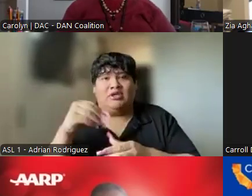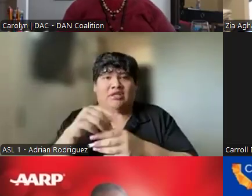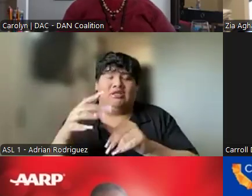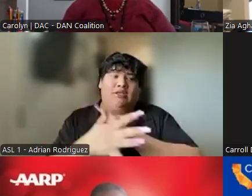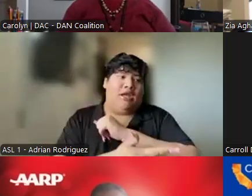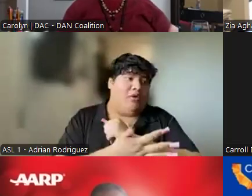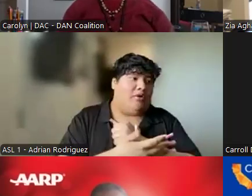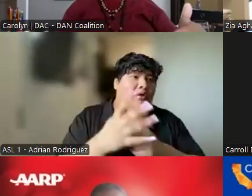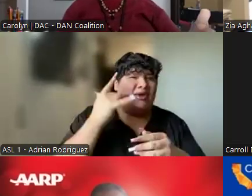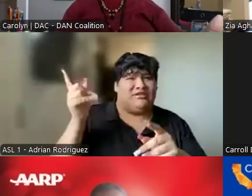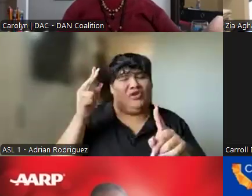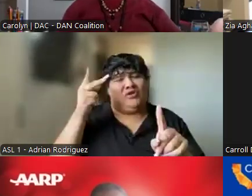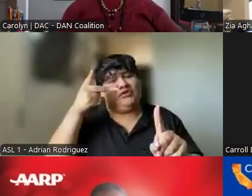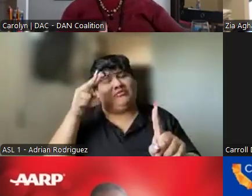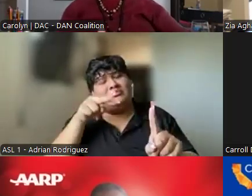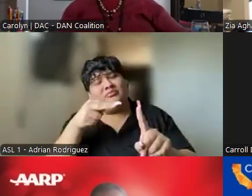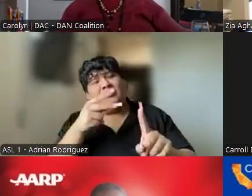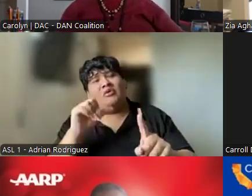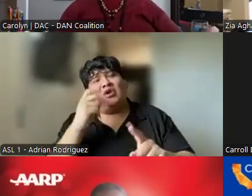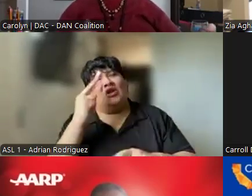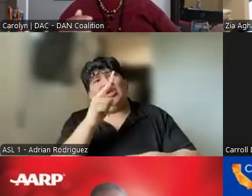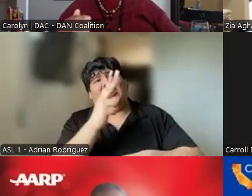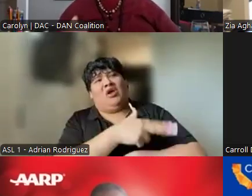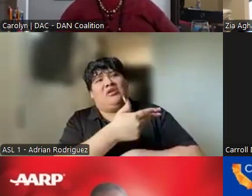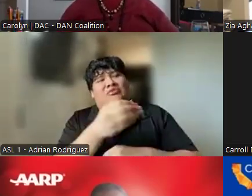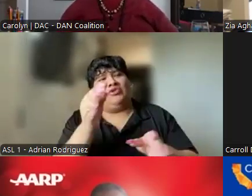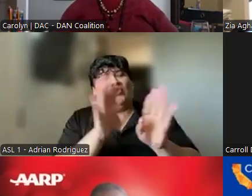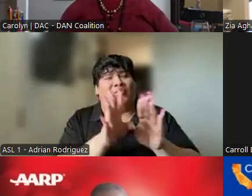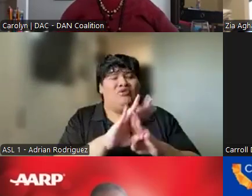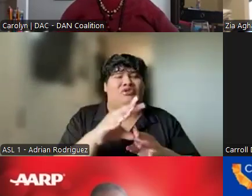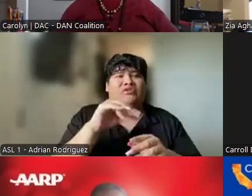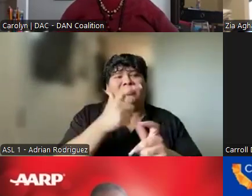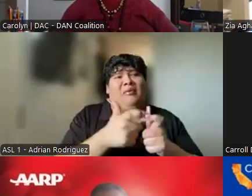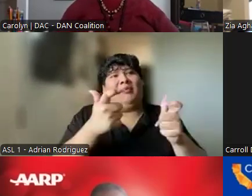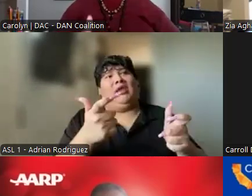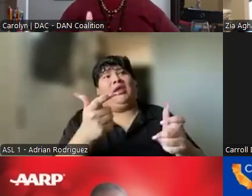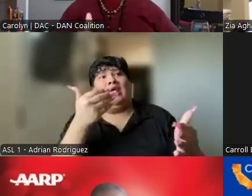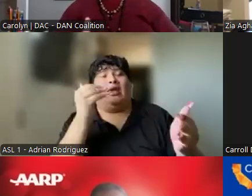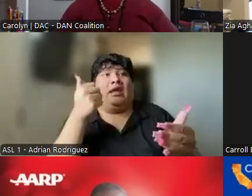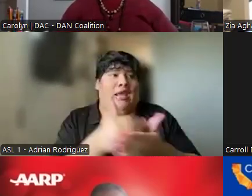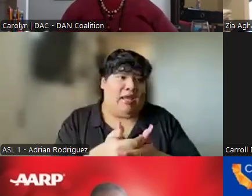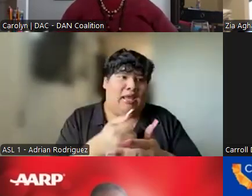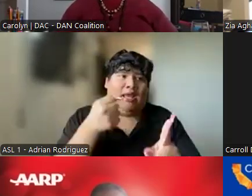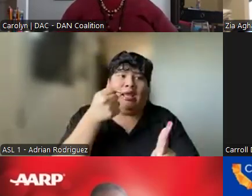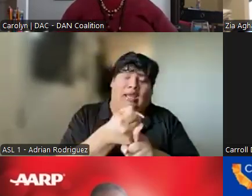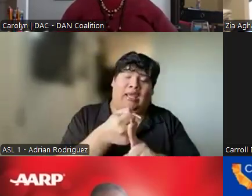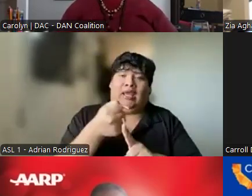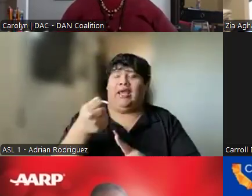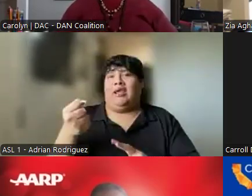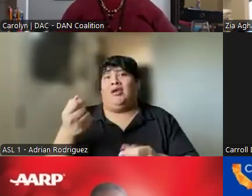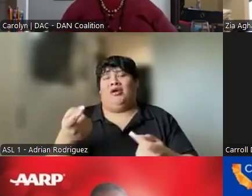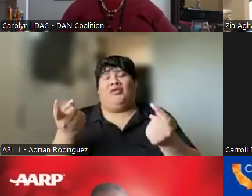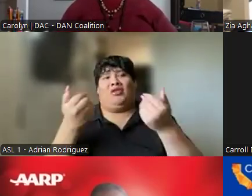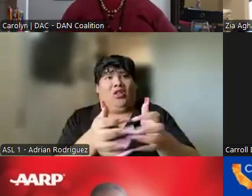from their perspective, we look at the hospital closures, we're a big hit on the hospital closures, we're a big hit on the loss